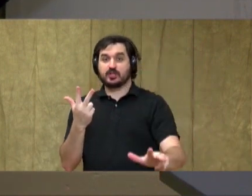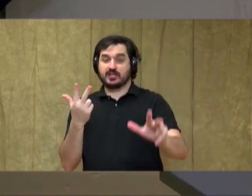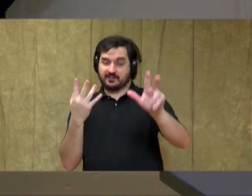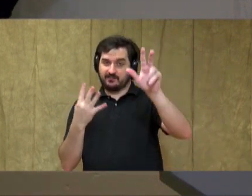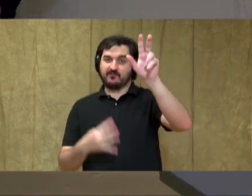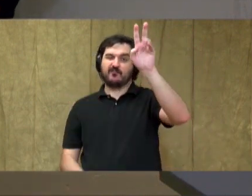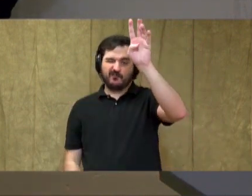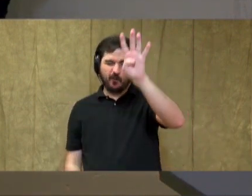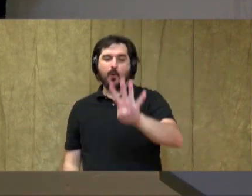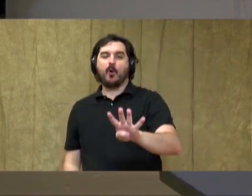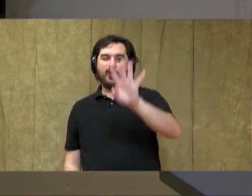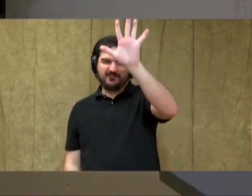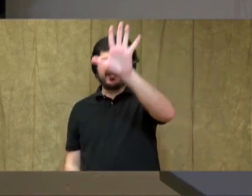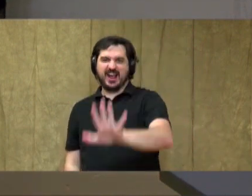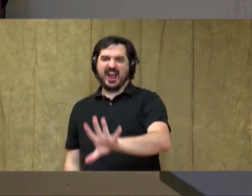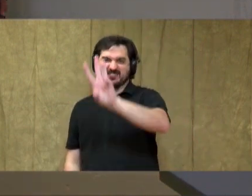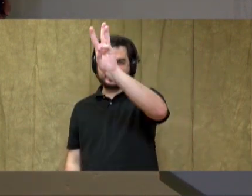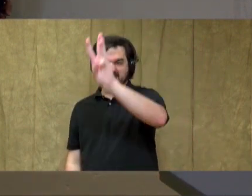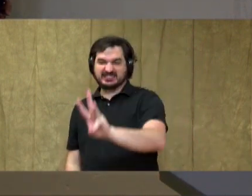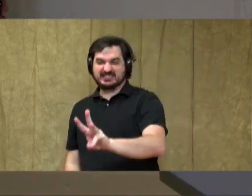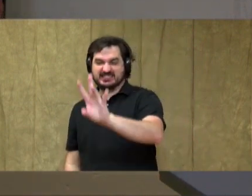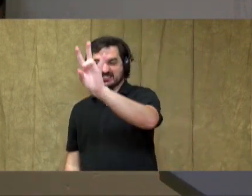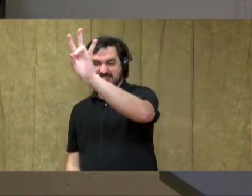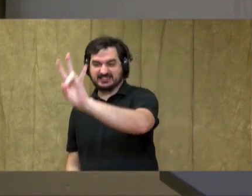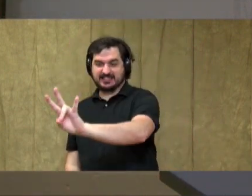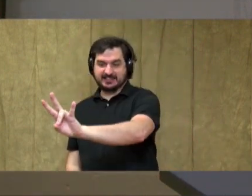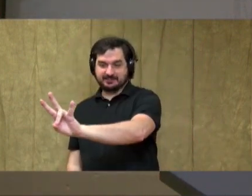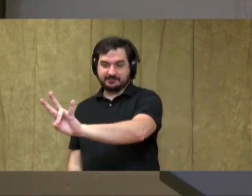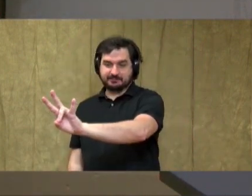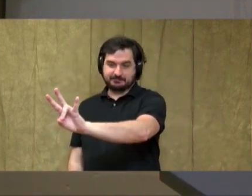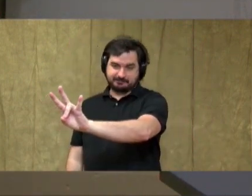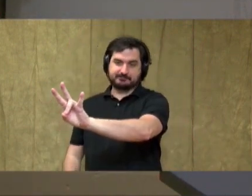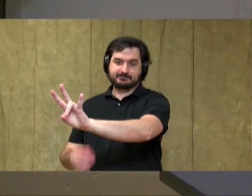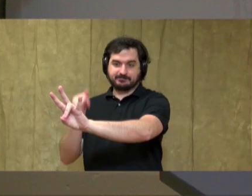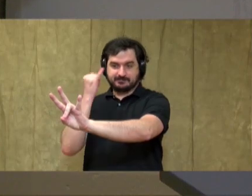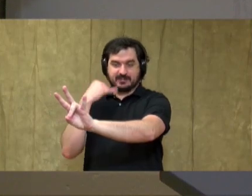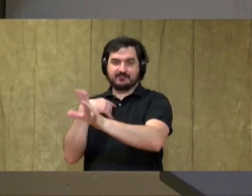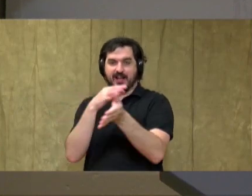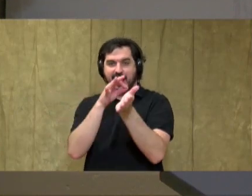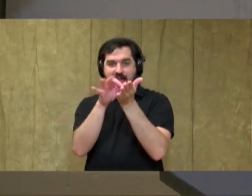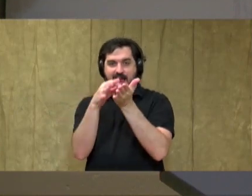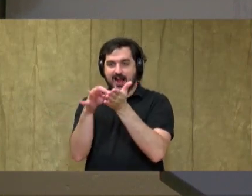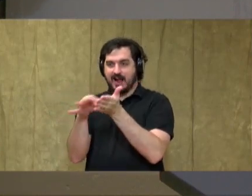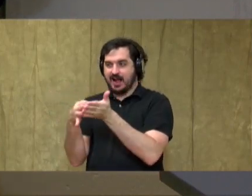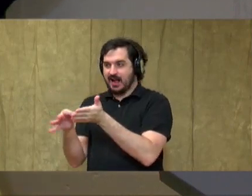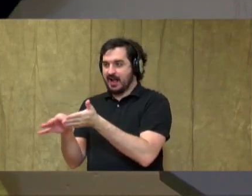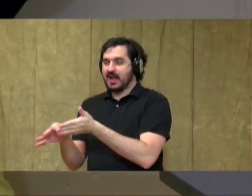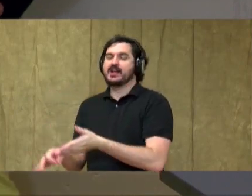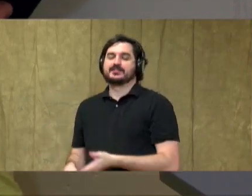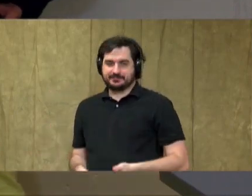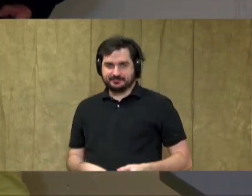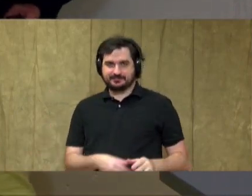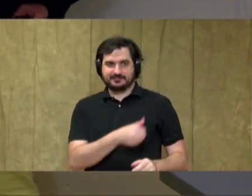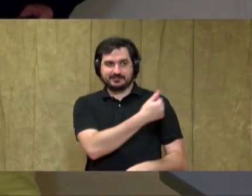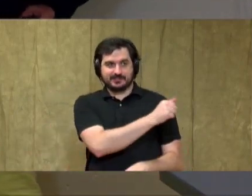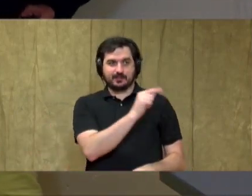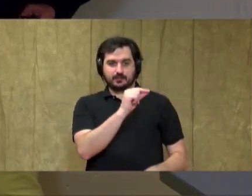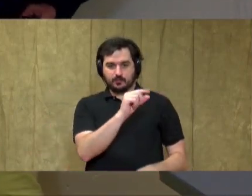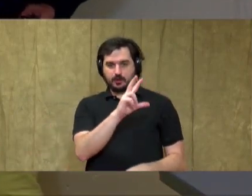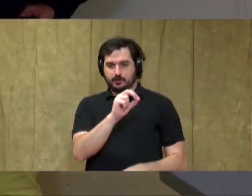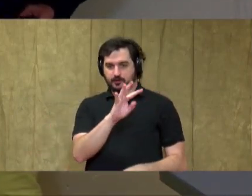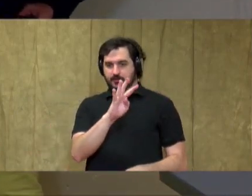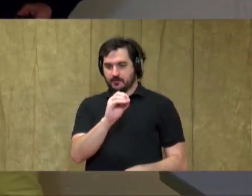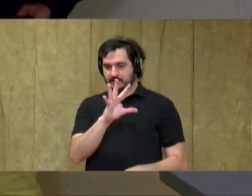6, 7 columns. If I count my hundredths, 10, 20, 30, 40, 50, 60,